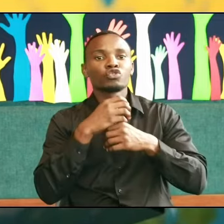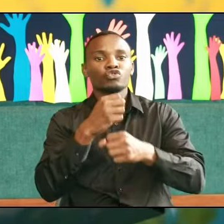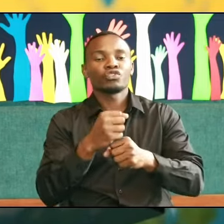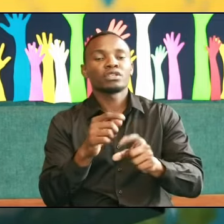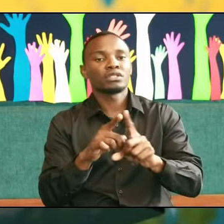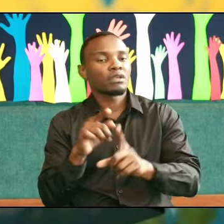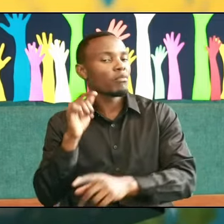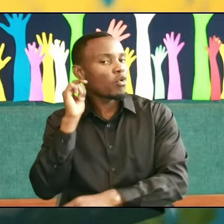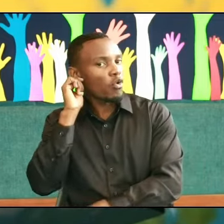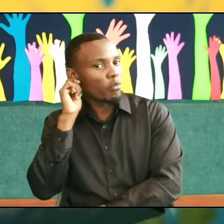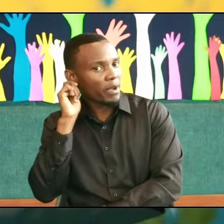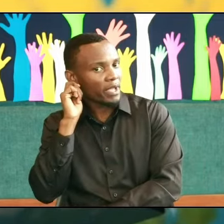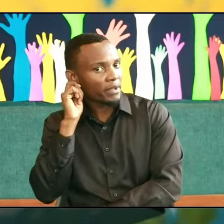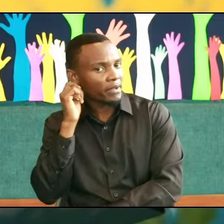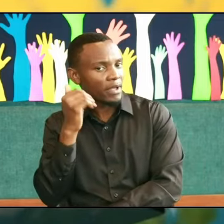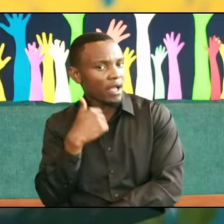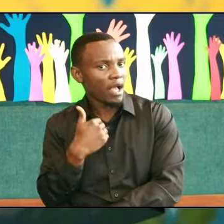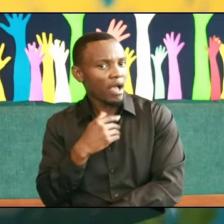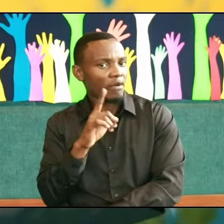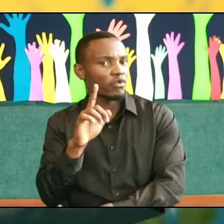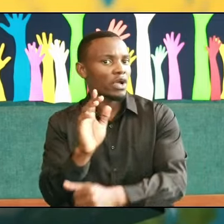This song is history.